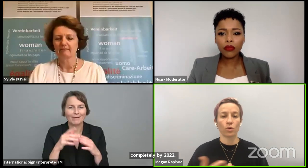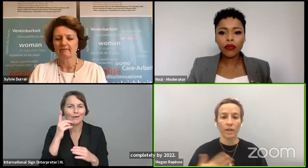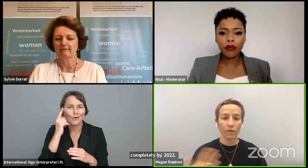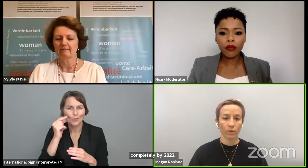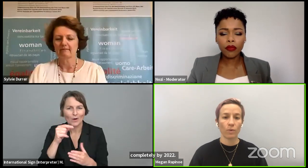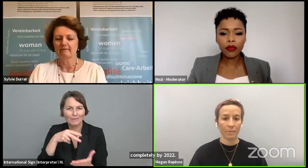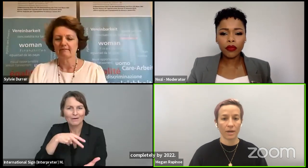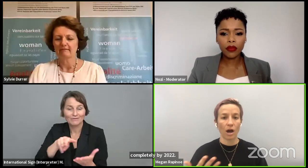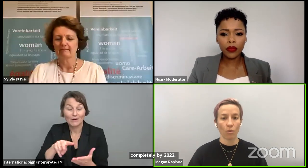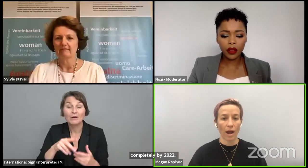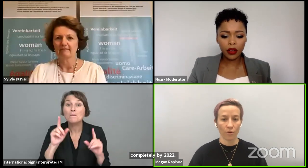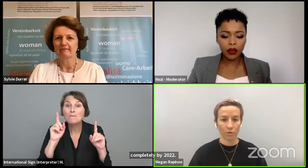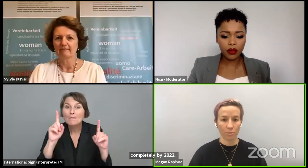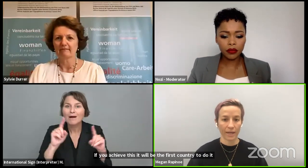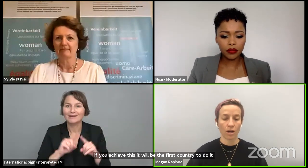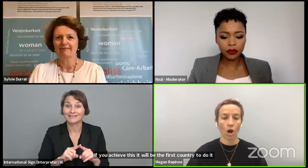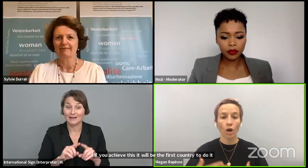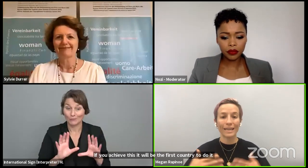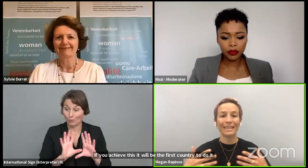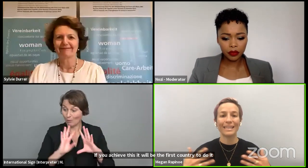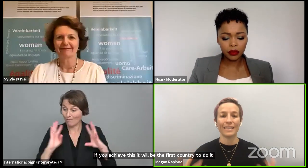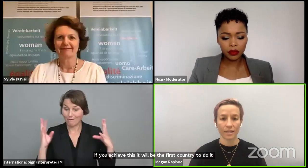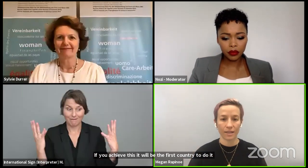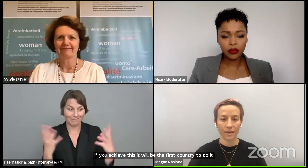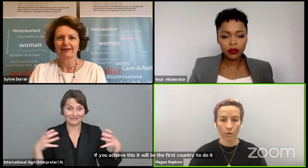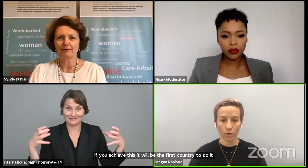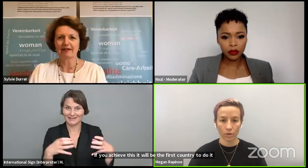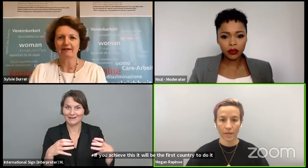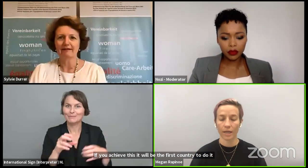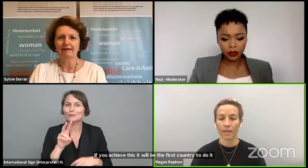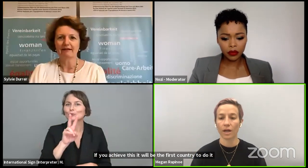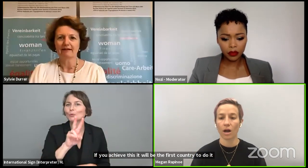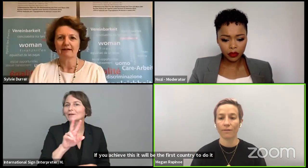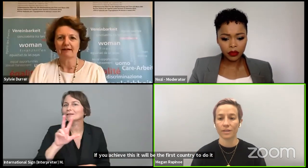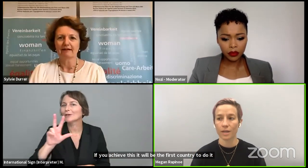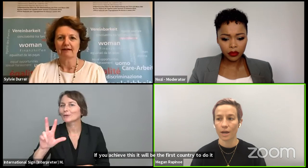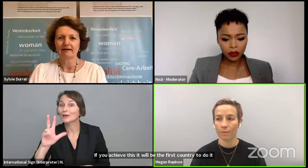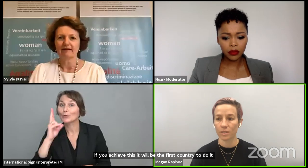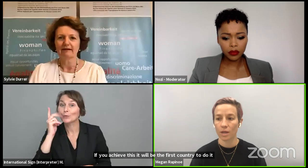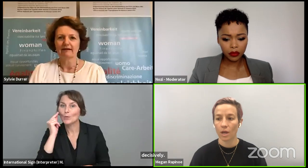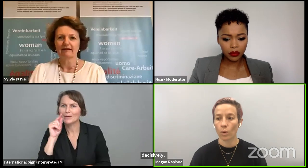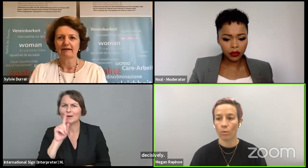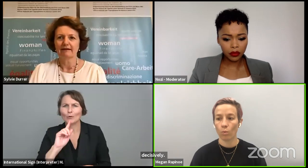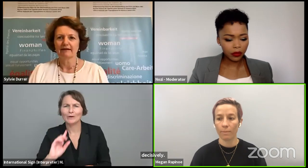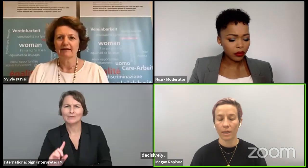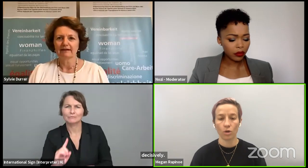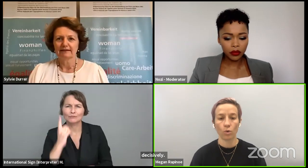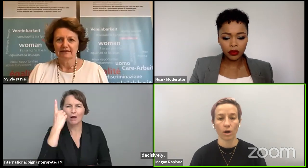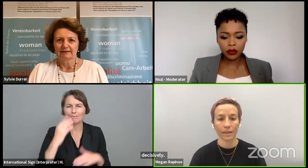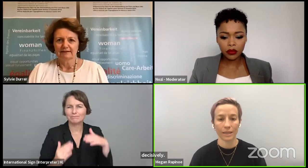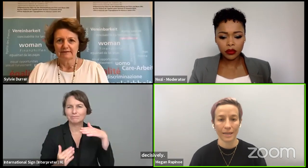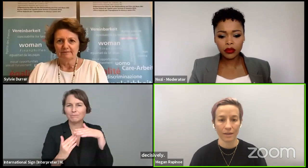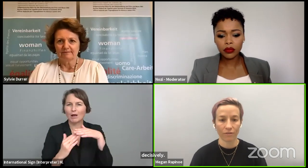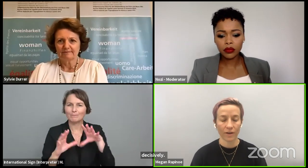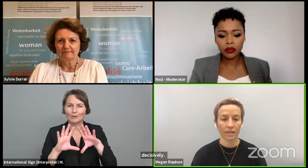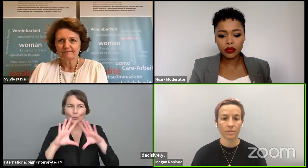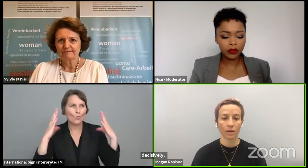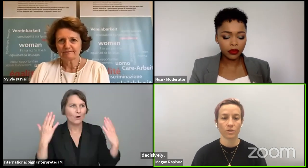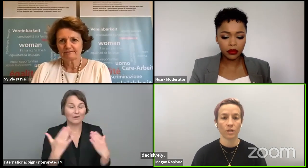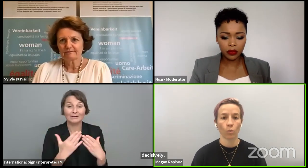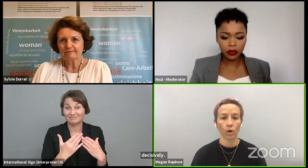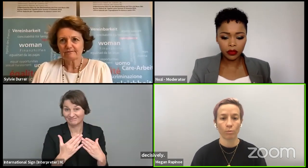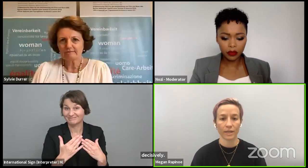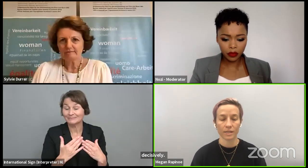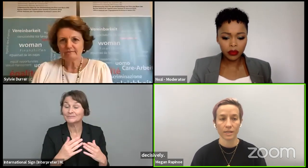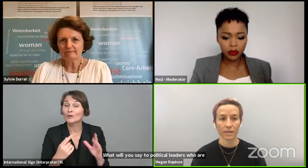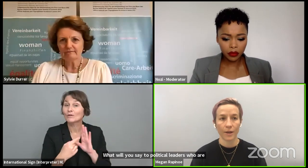where the 23 women around me are elite in the world. And I think oftentimes when women who are elite find